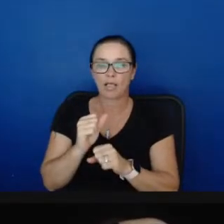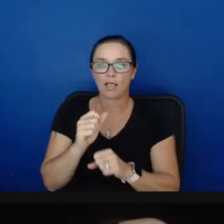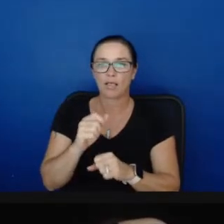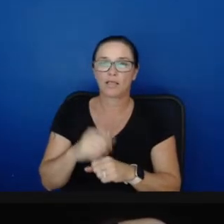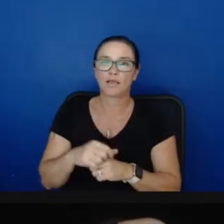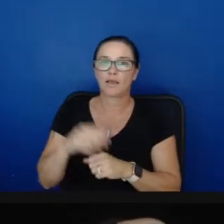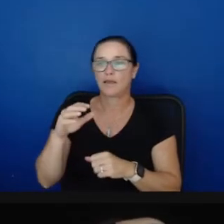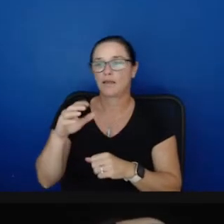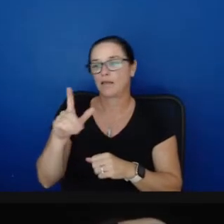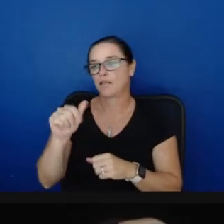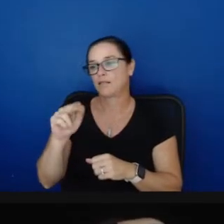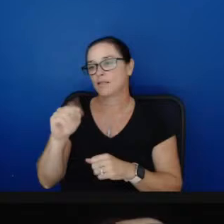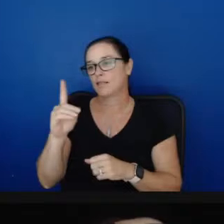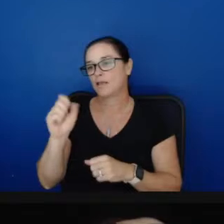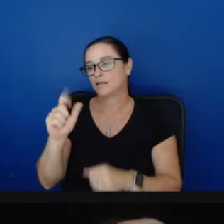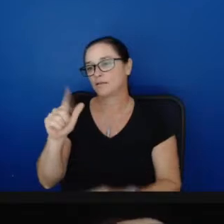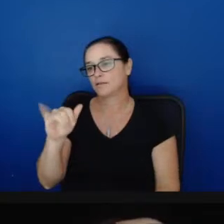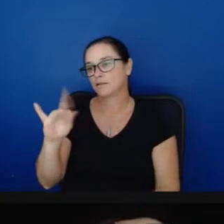Maui and Haleakala.